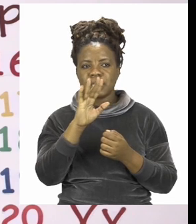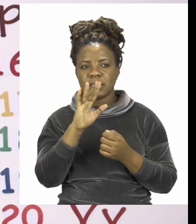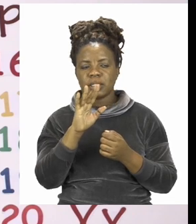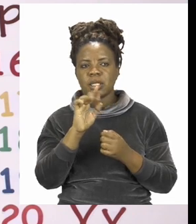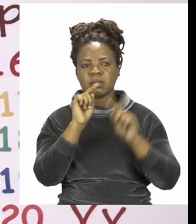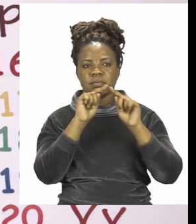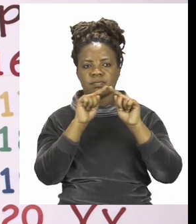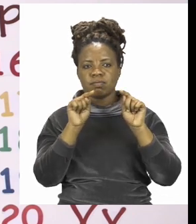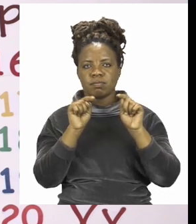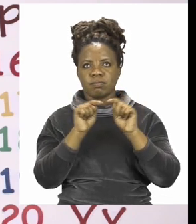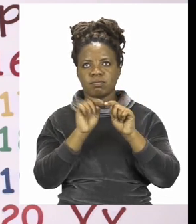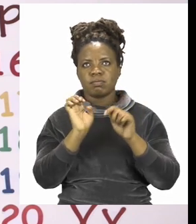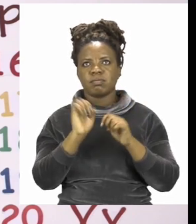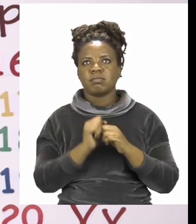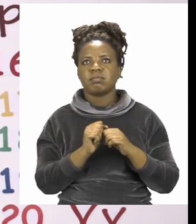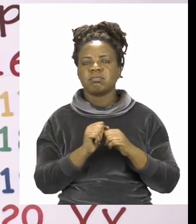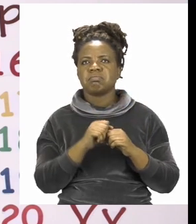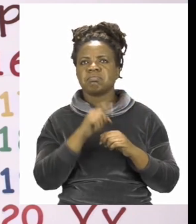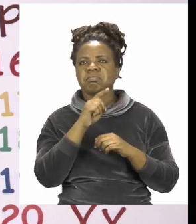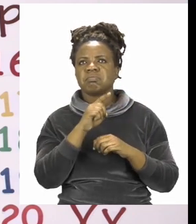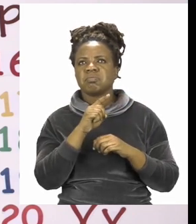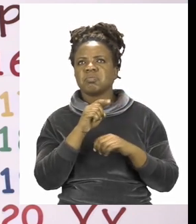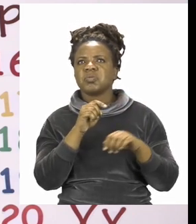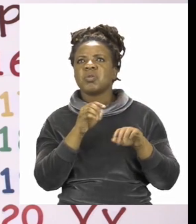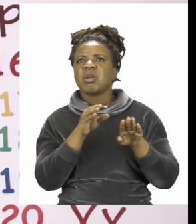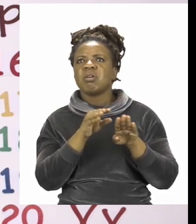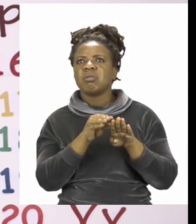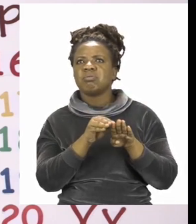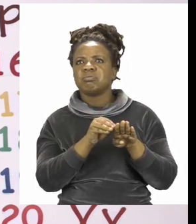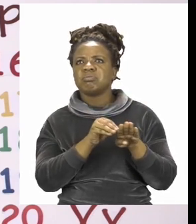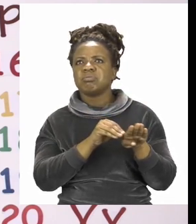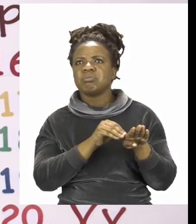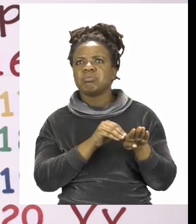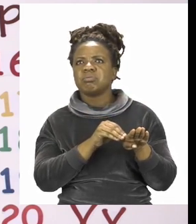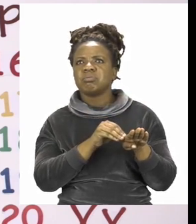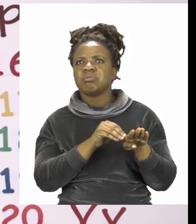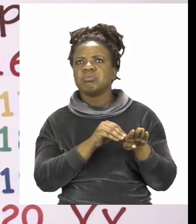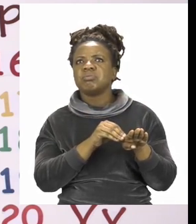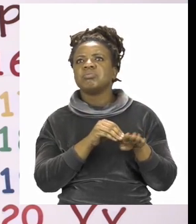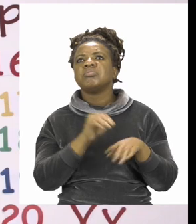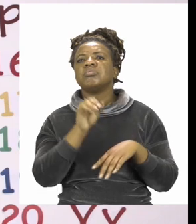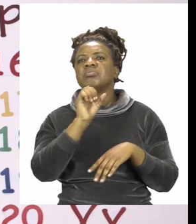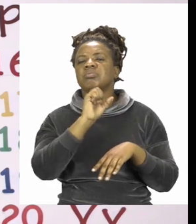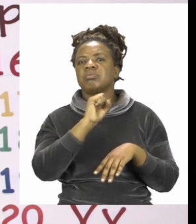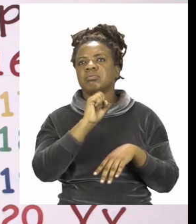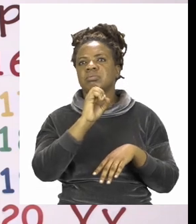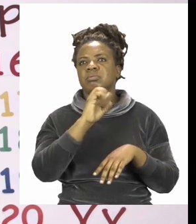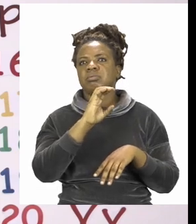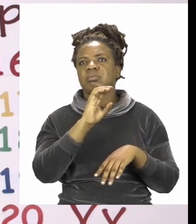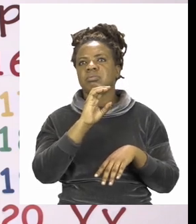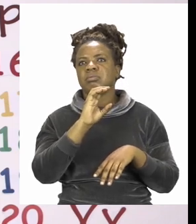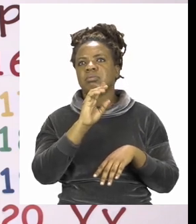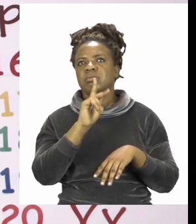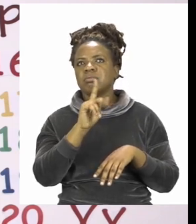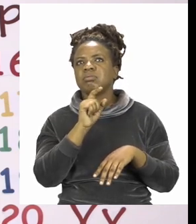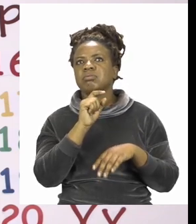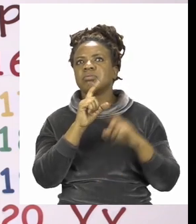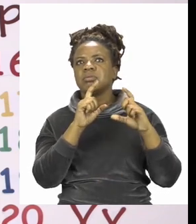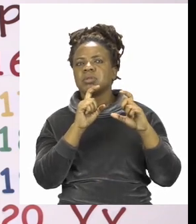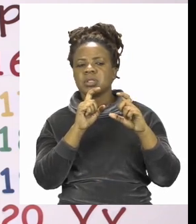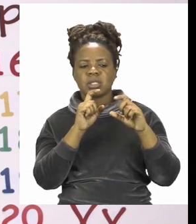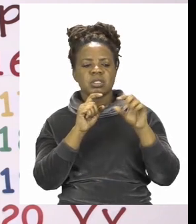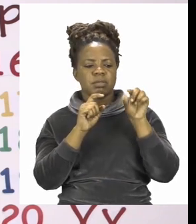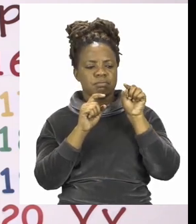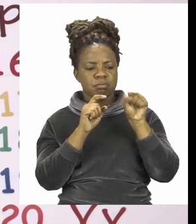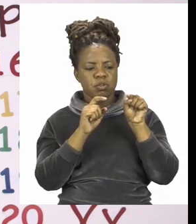sock. Now, as you can see, sock is going across. We can see that this is one sock. So